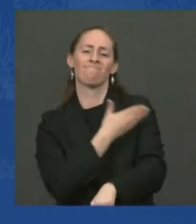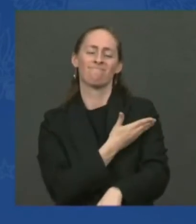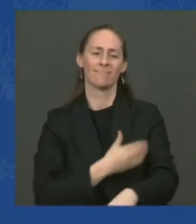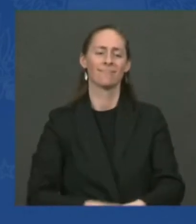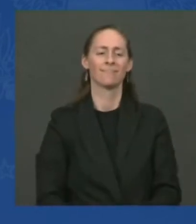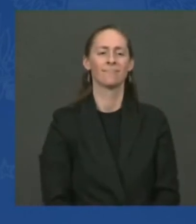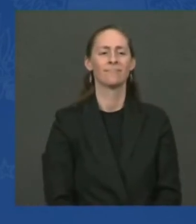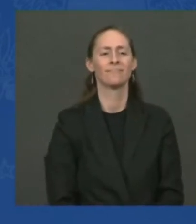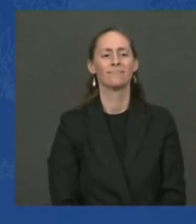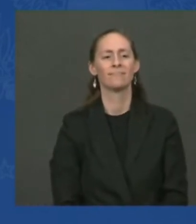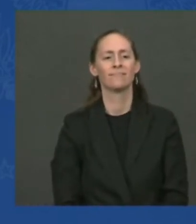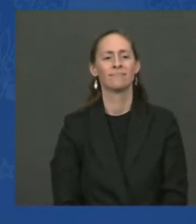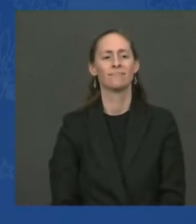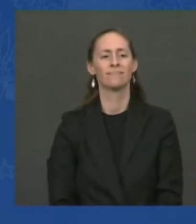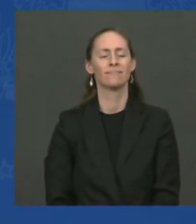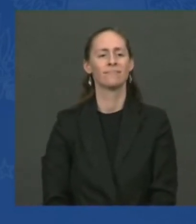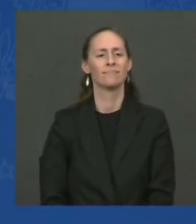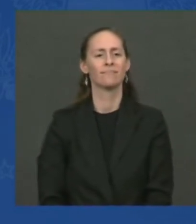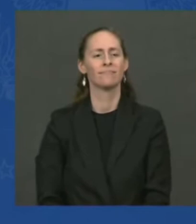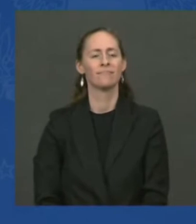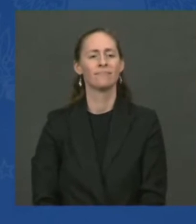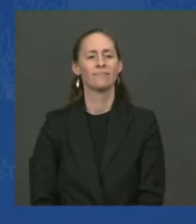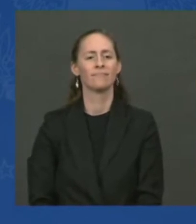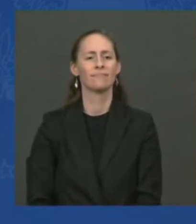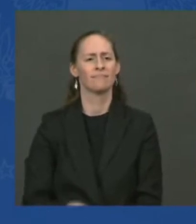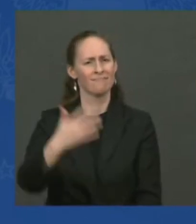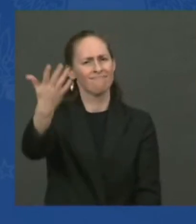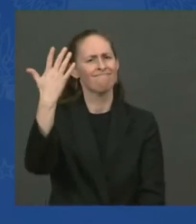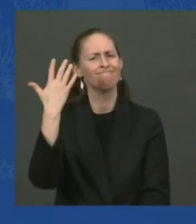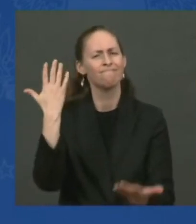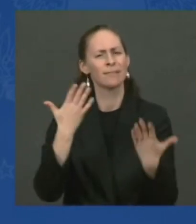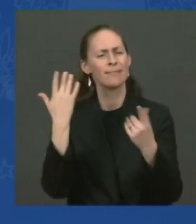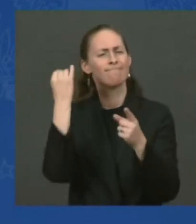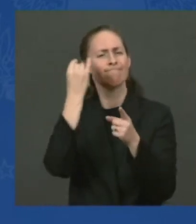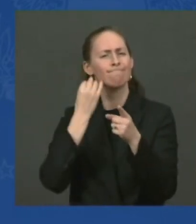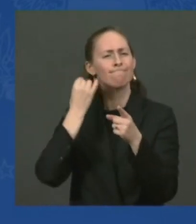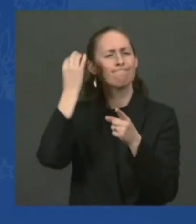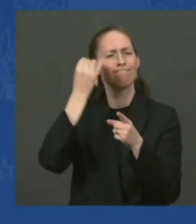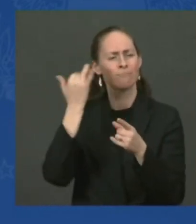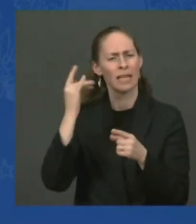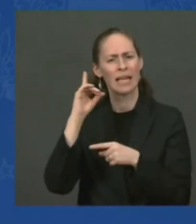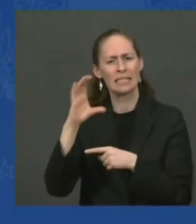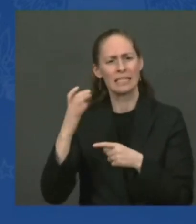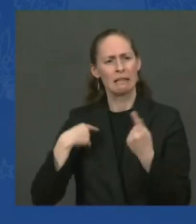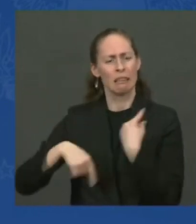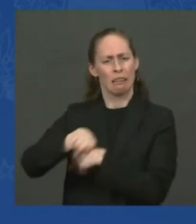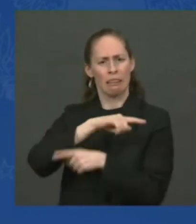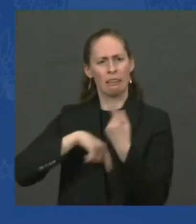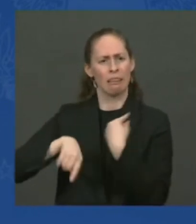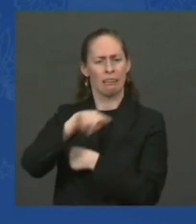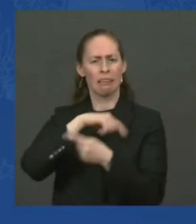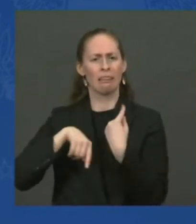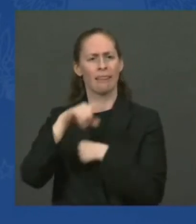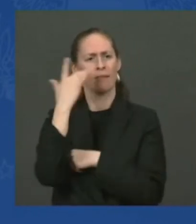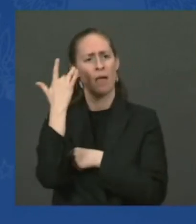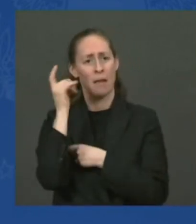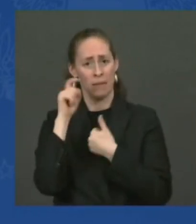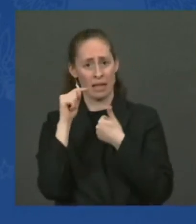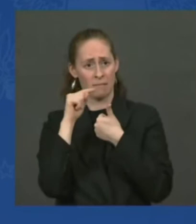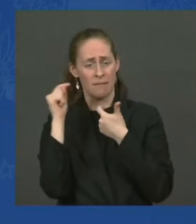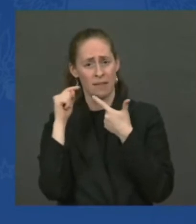the reason we didn't get things done is because we insist on getting everything we want. everything. With this law,